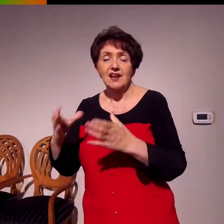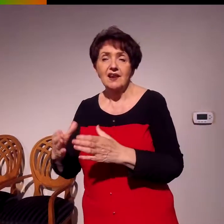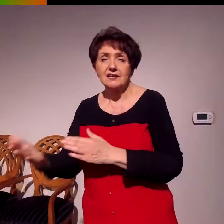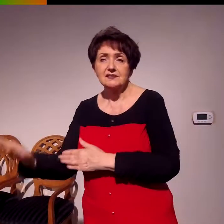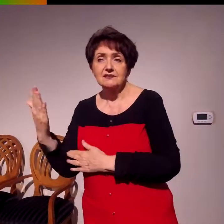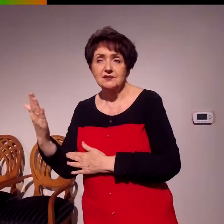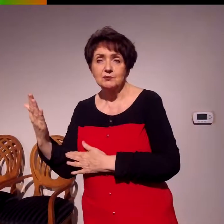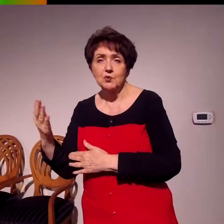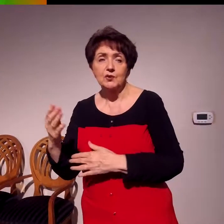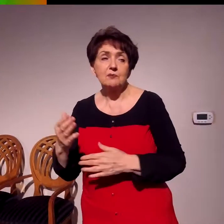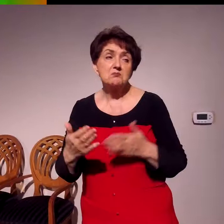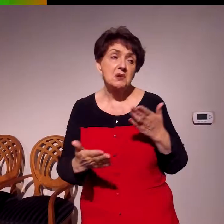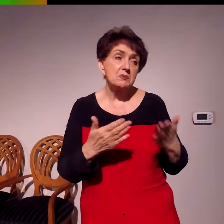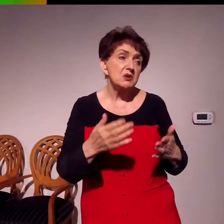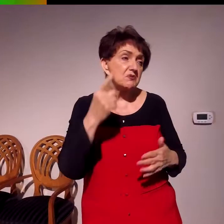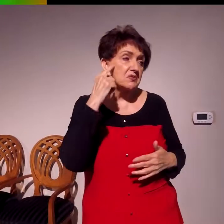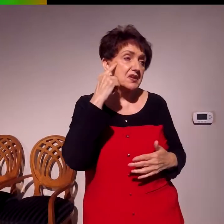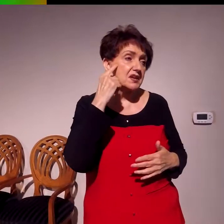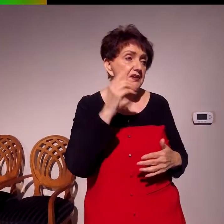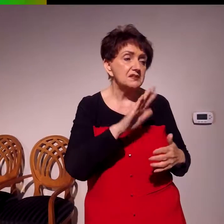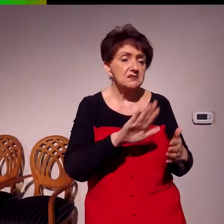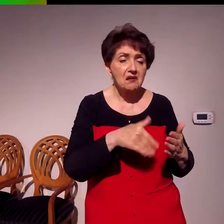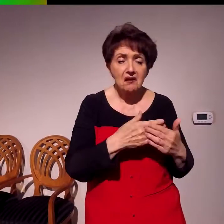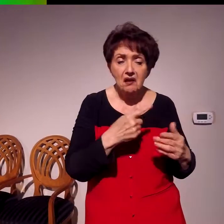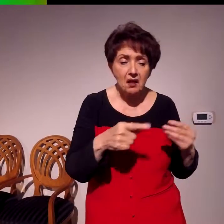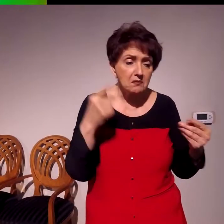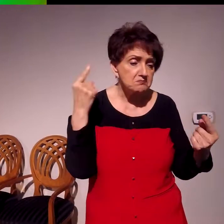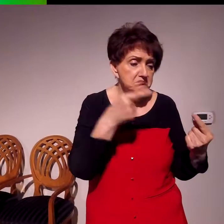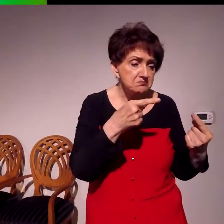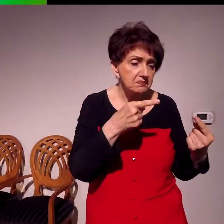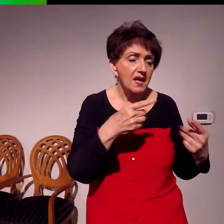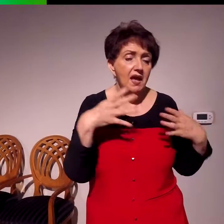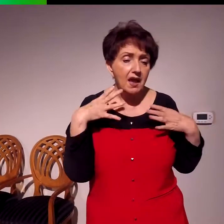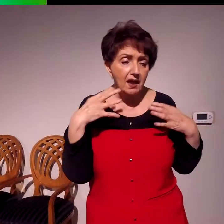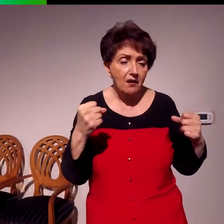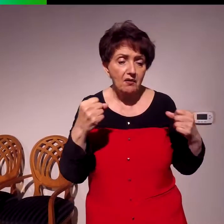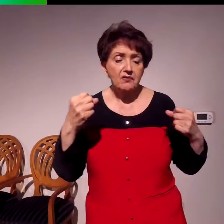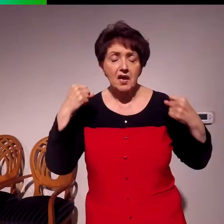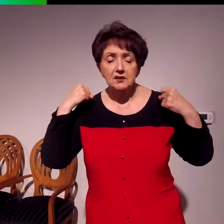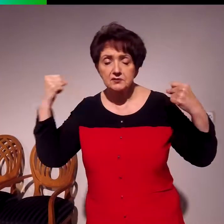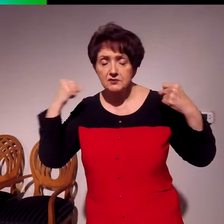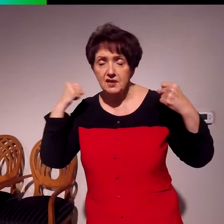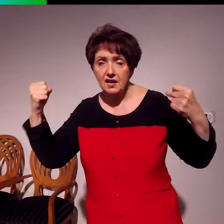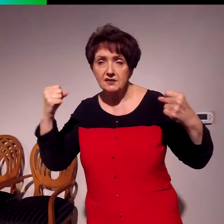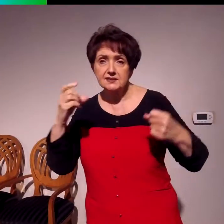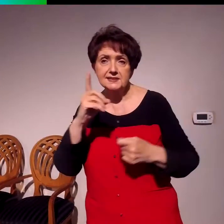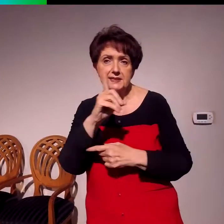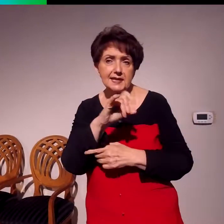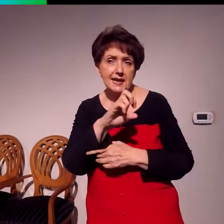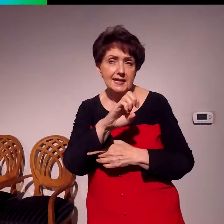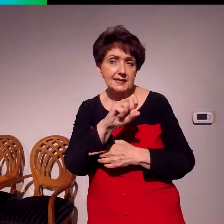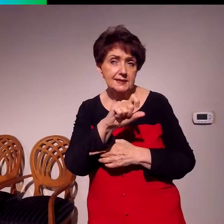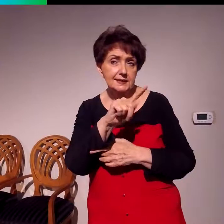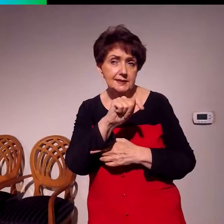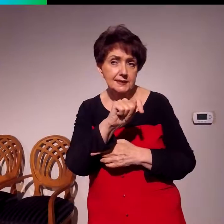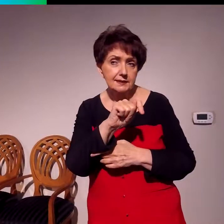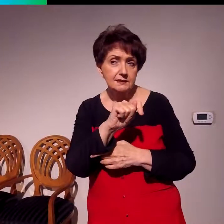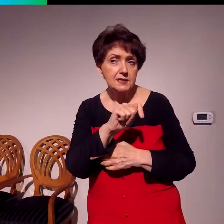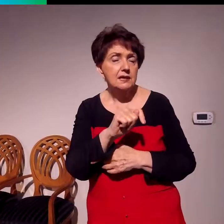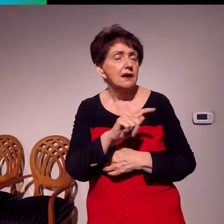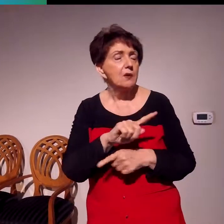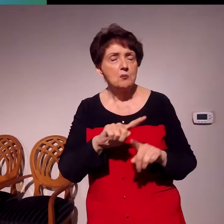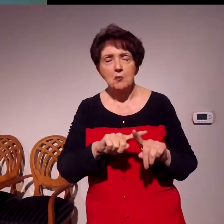all about, you know, health and exercise and diet and things like that. But, ooh, man, it's way more than